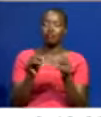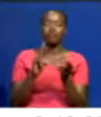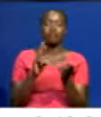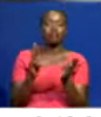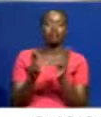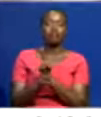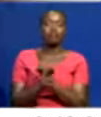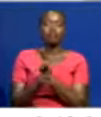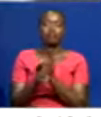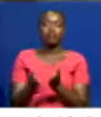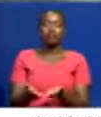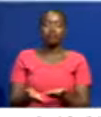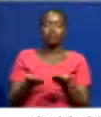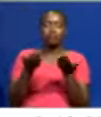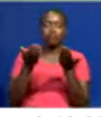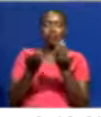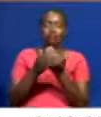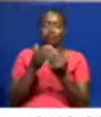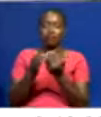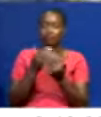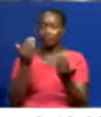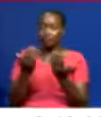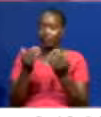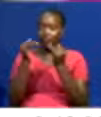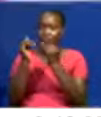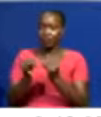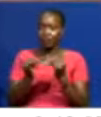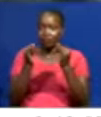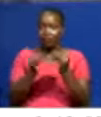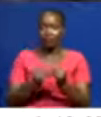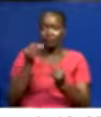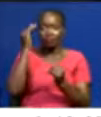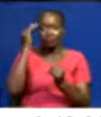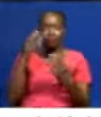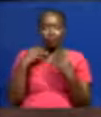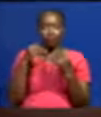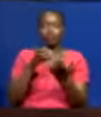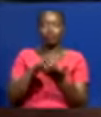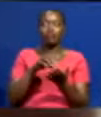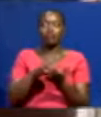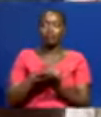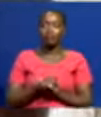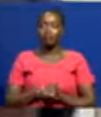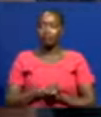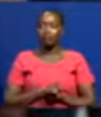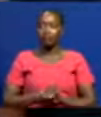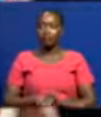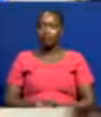to improve care for individuals with mental health conditions. Kamche Menza for Sunday Express.